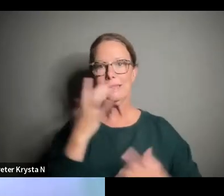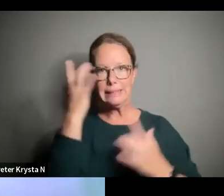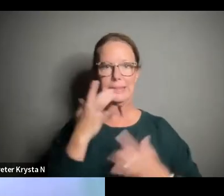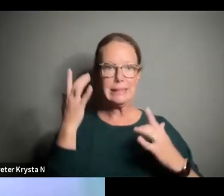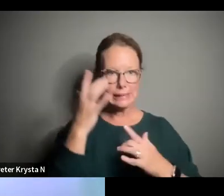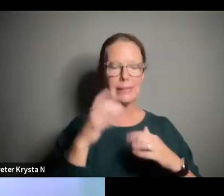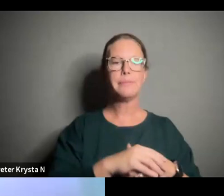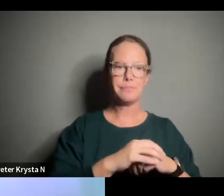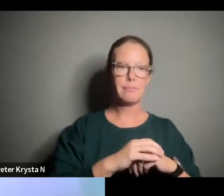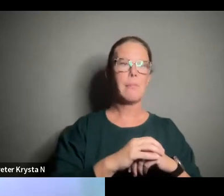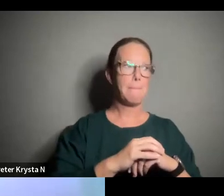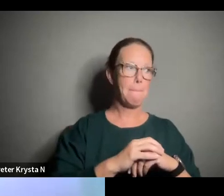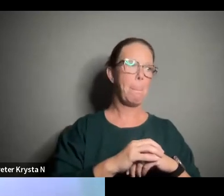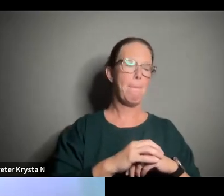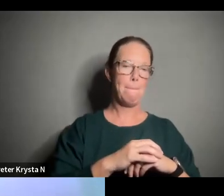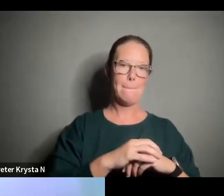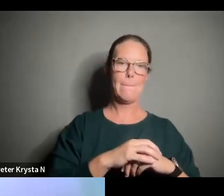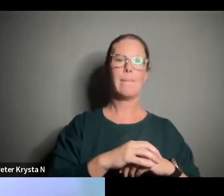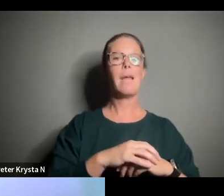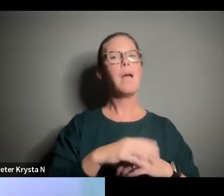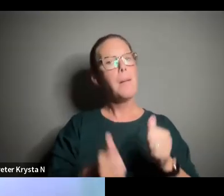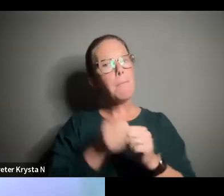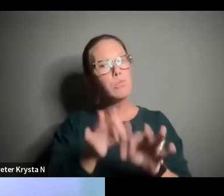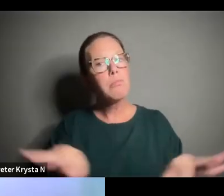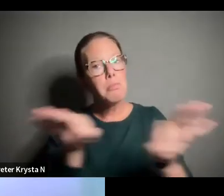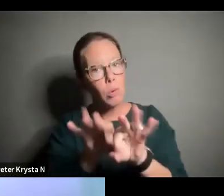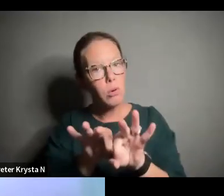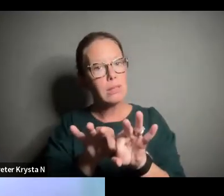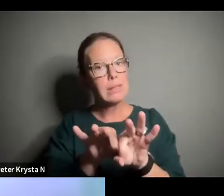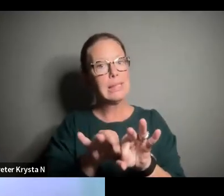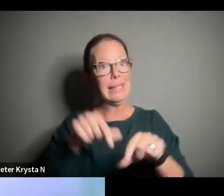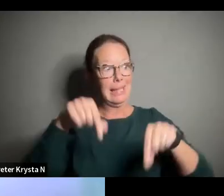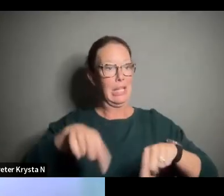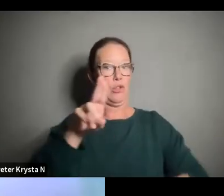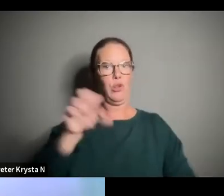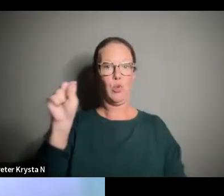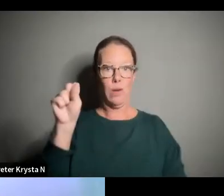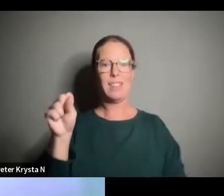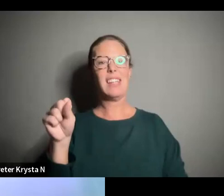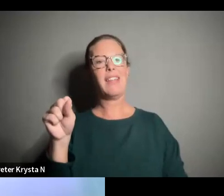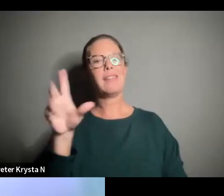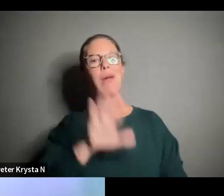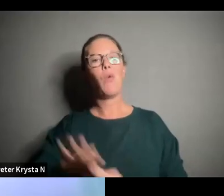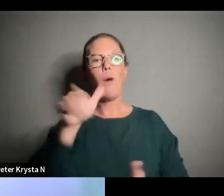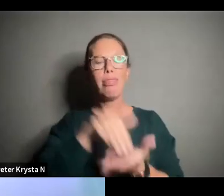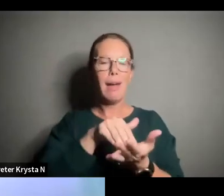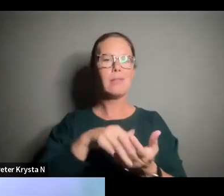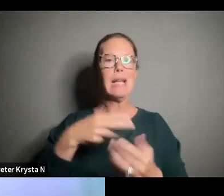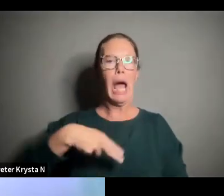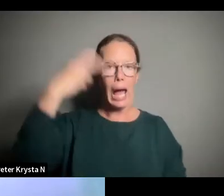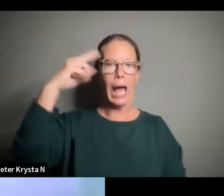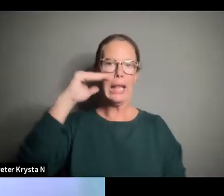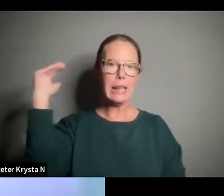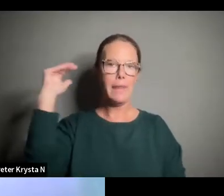mechanical ventilation on. And really, the more important thing is, can we, in the United States, we said there's about 1,000 high quadriplegics.